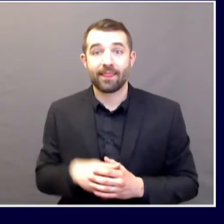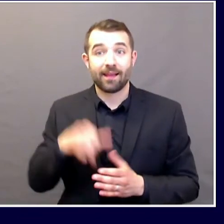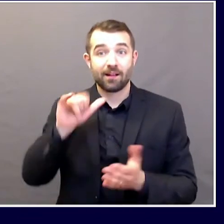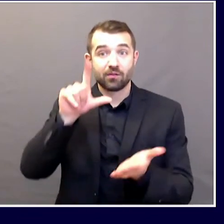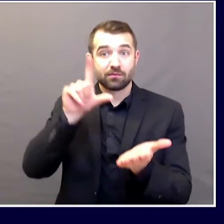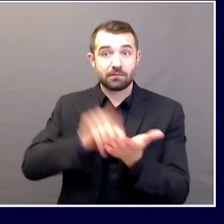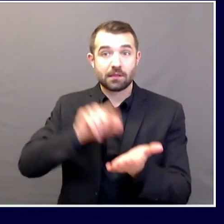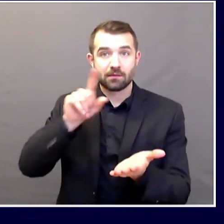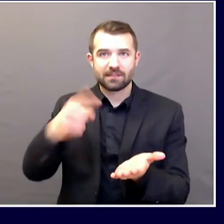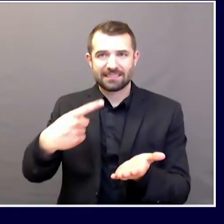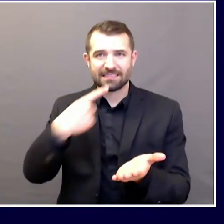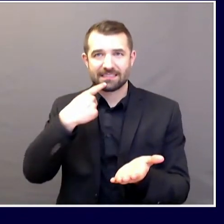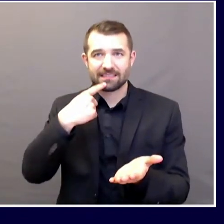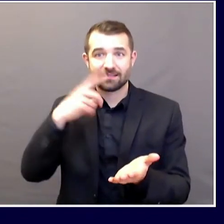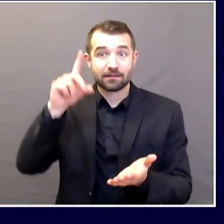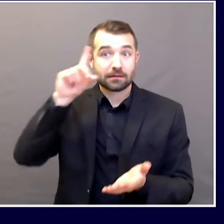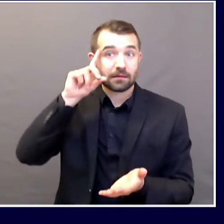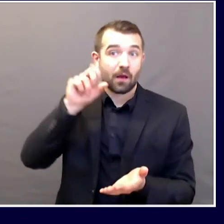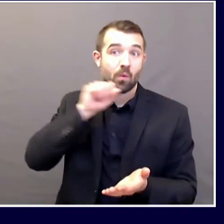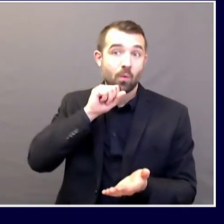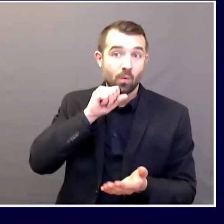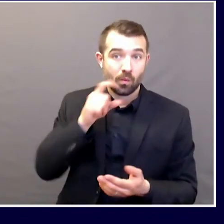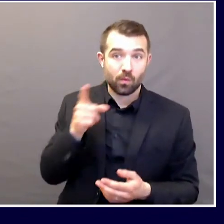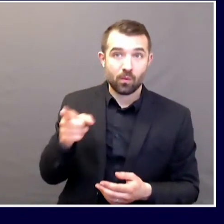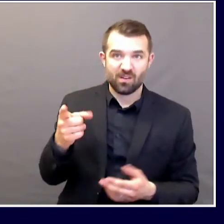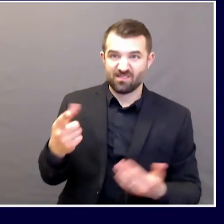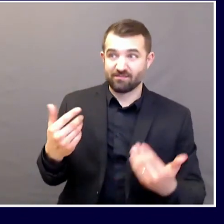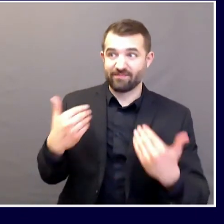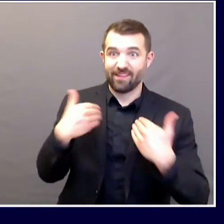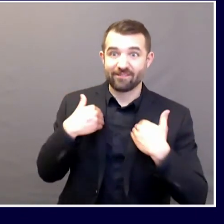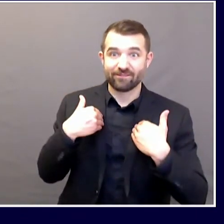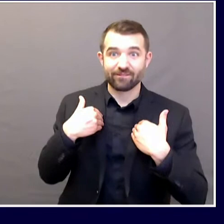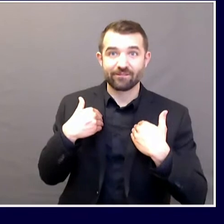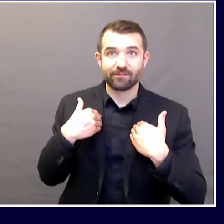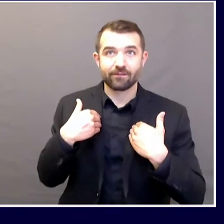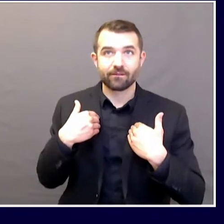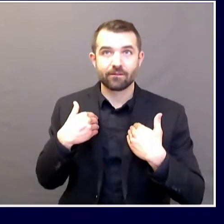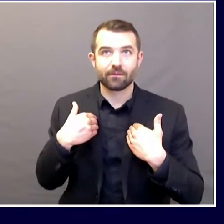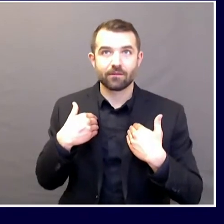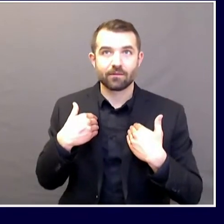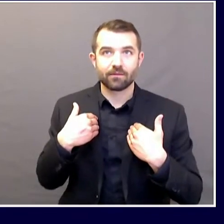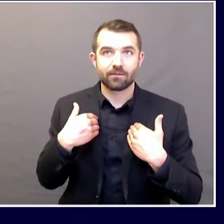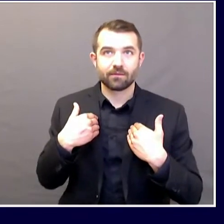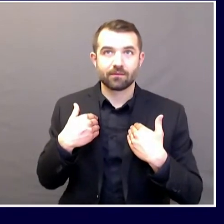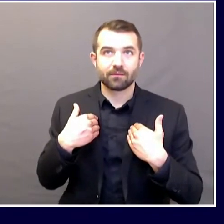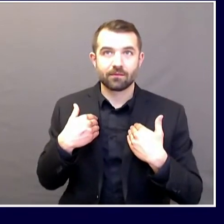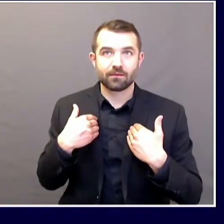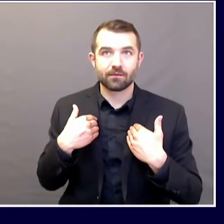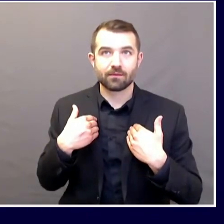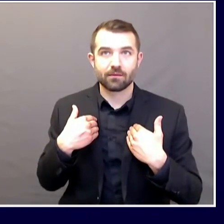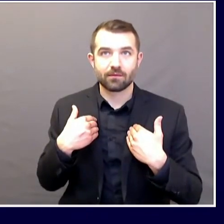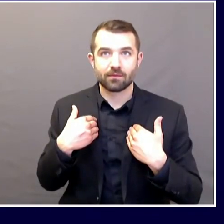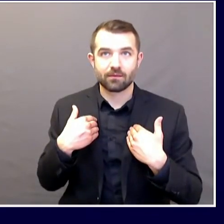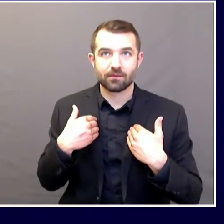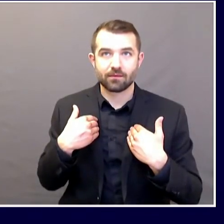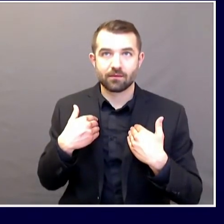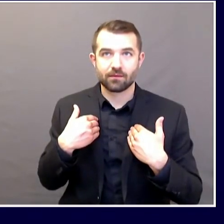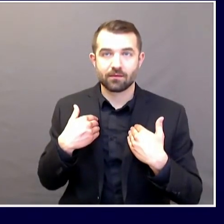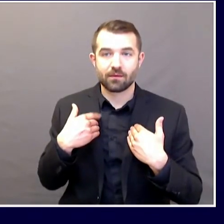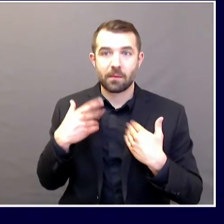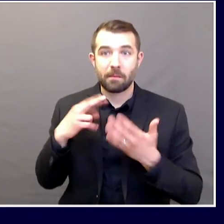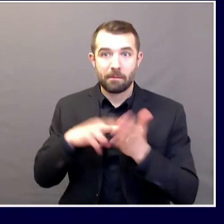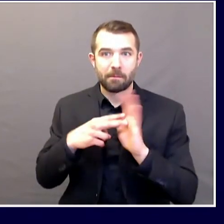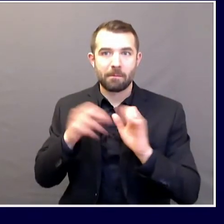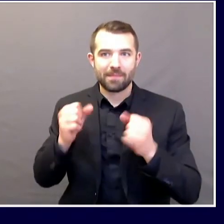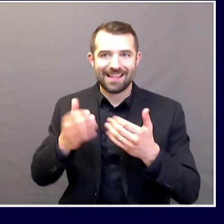or possibly even 10-fold increase in COVID mortality. And that's as much or even more than the COVID mortality that